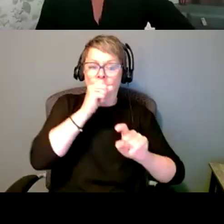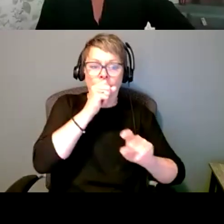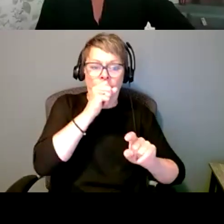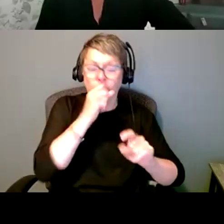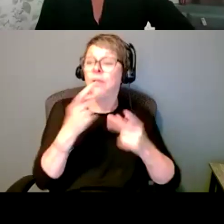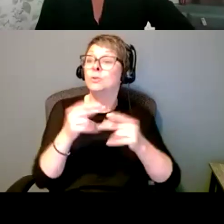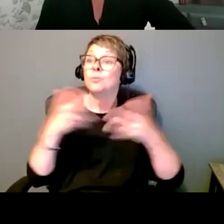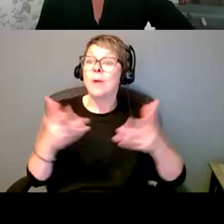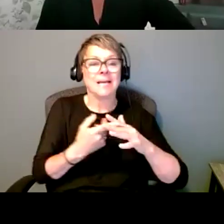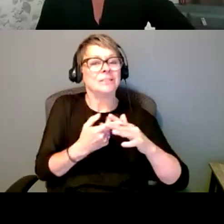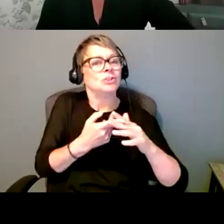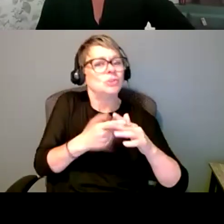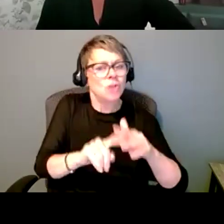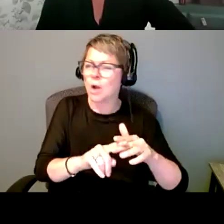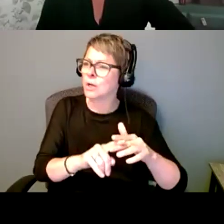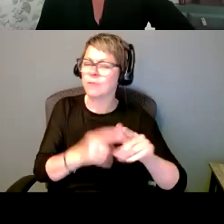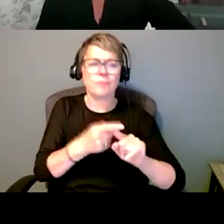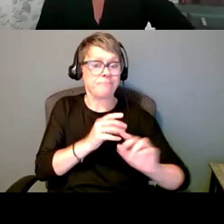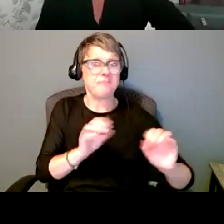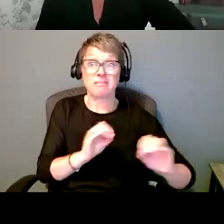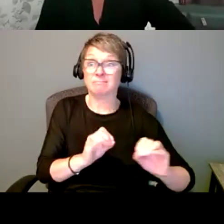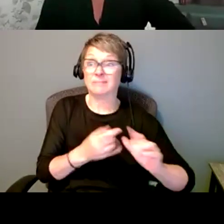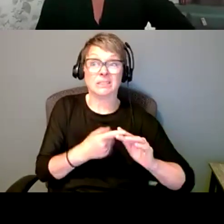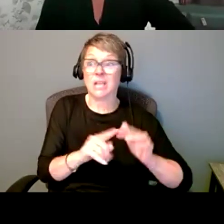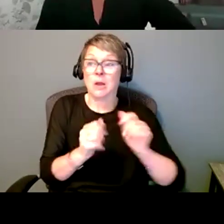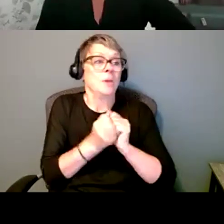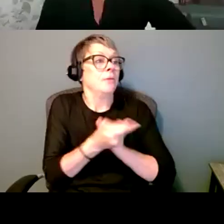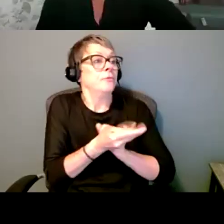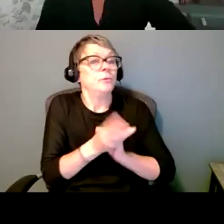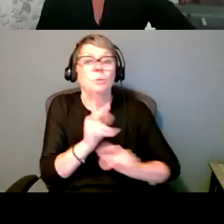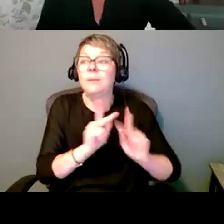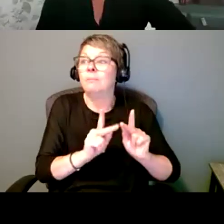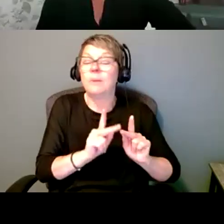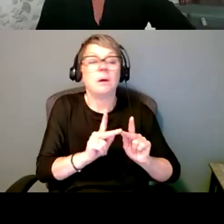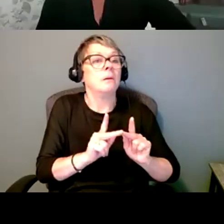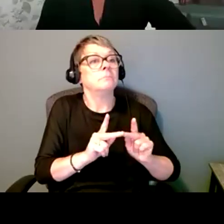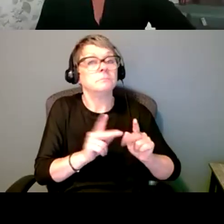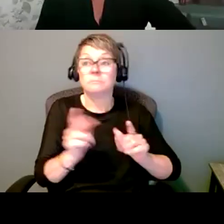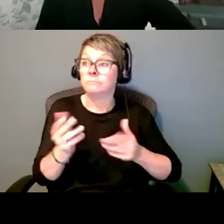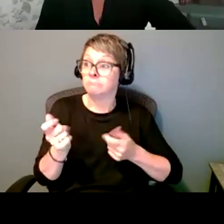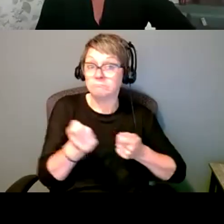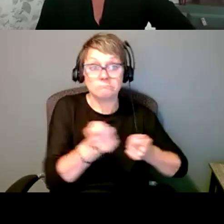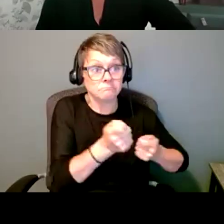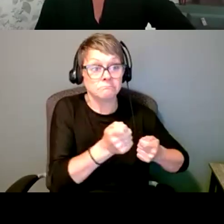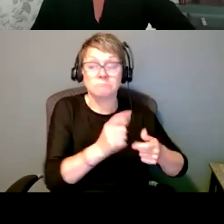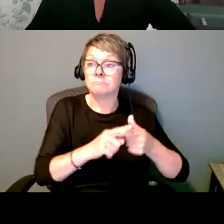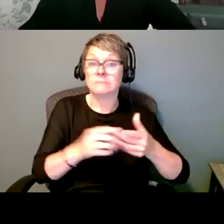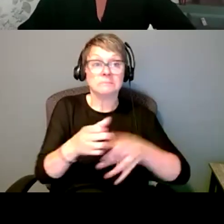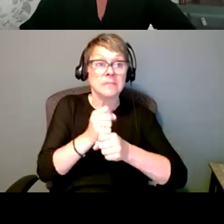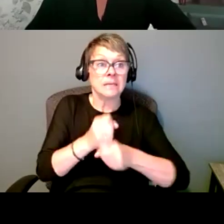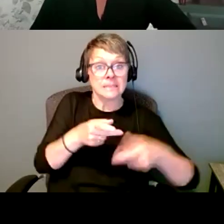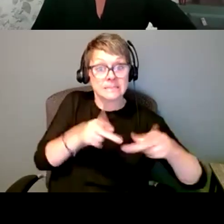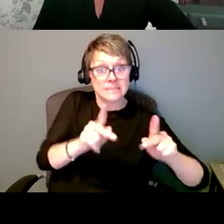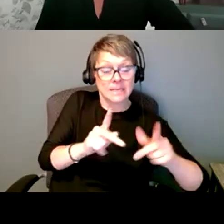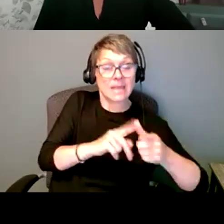bottom. I started with my colleagues, mobilizing the colleagues, get consent, and then go to